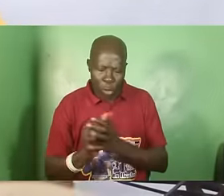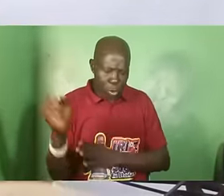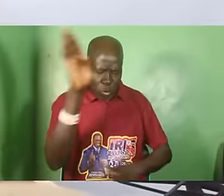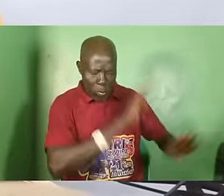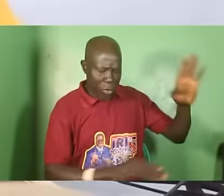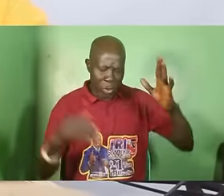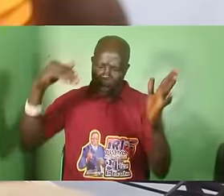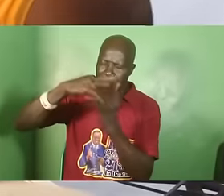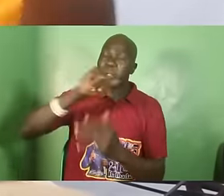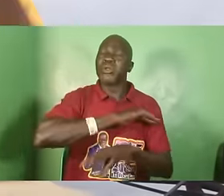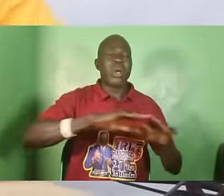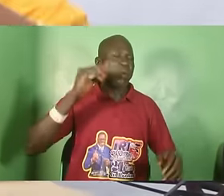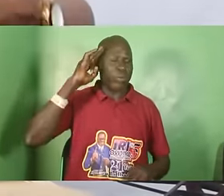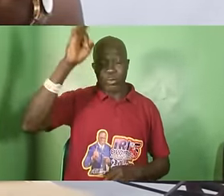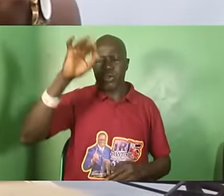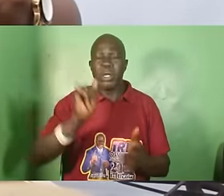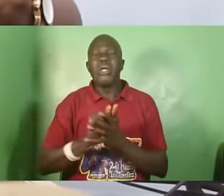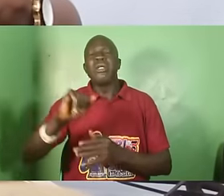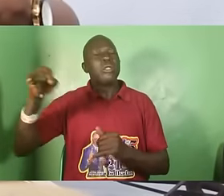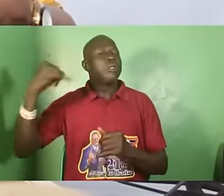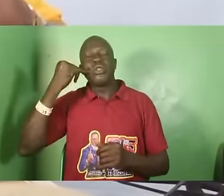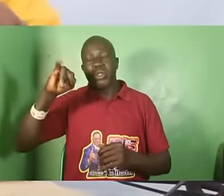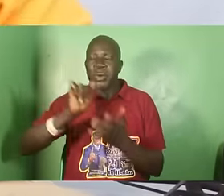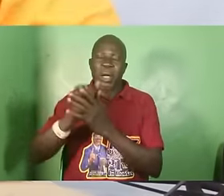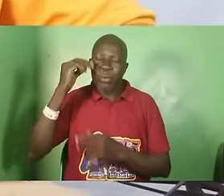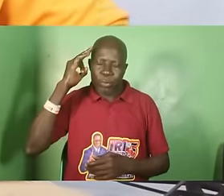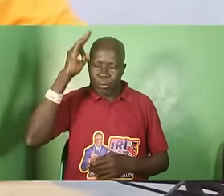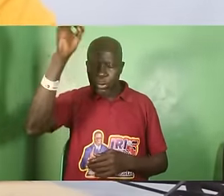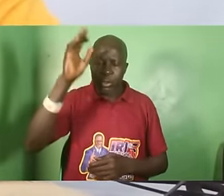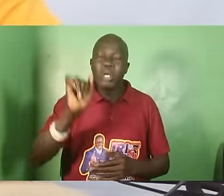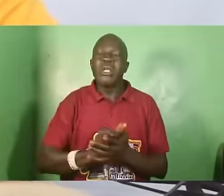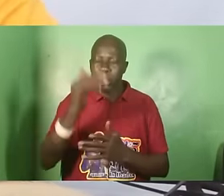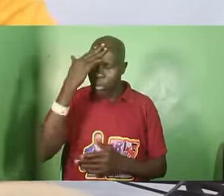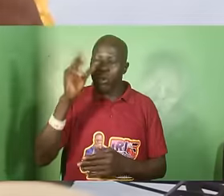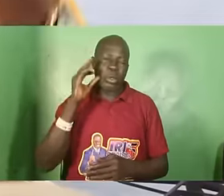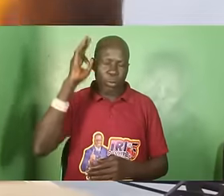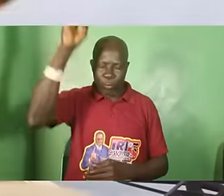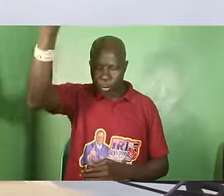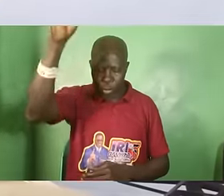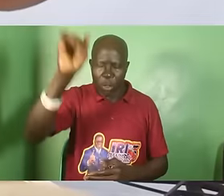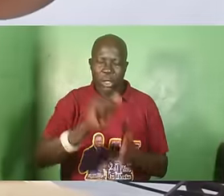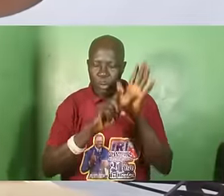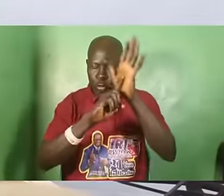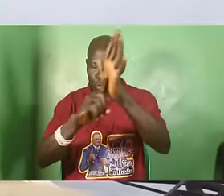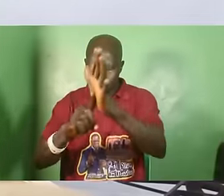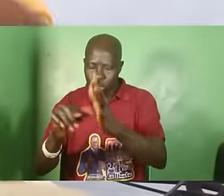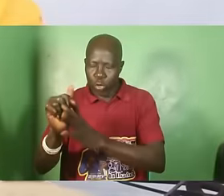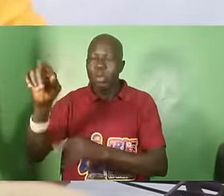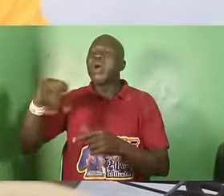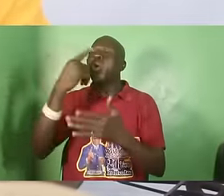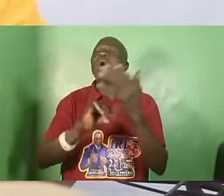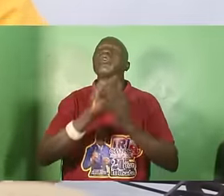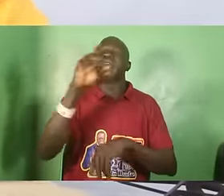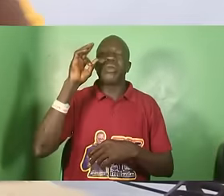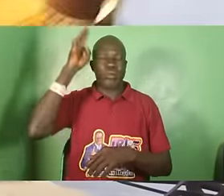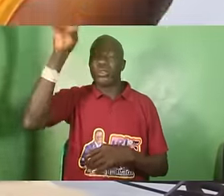don't wait for against what is not glorious. Joseph, nera. Joseph, I'm a vision. Oh my God, what do you know his future? At the fin, huh? What do